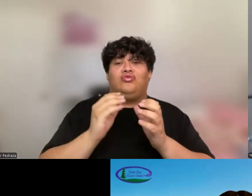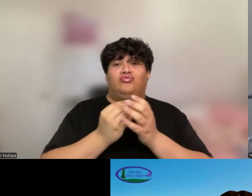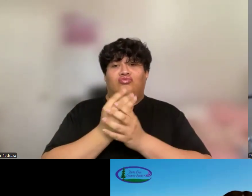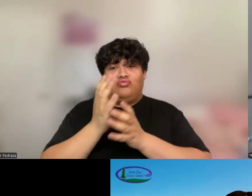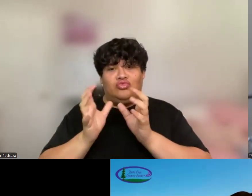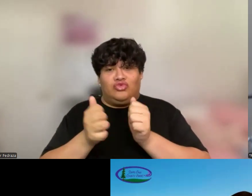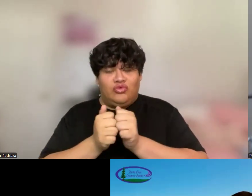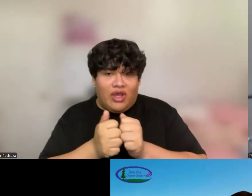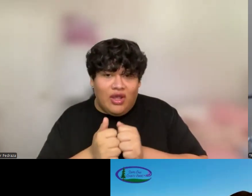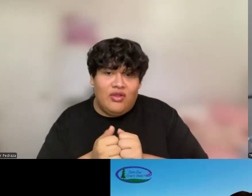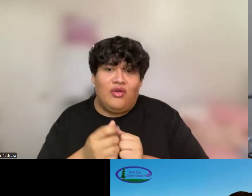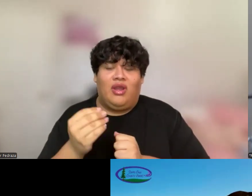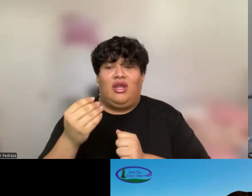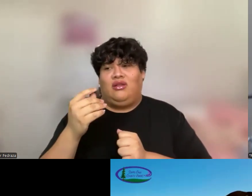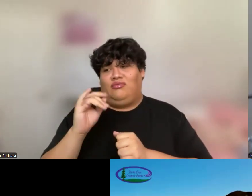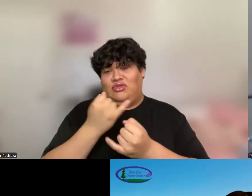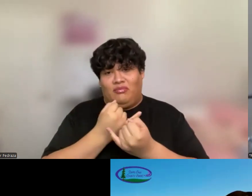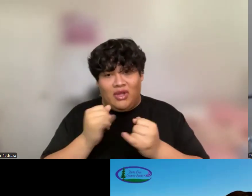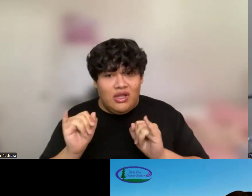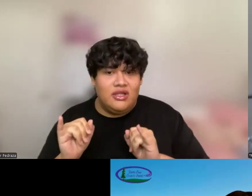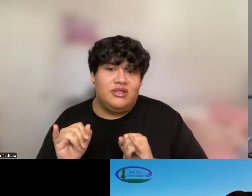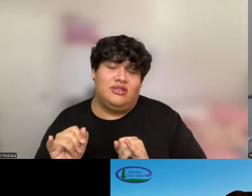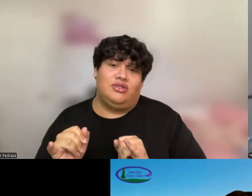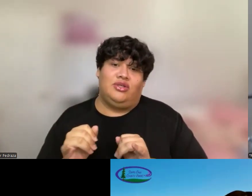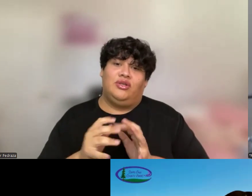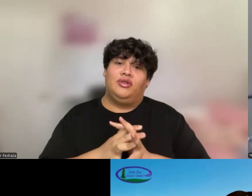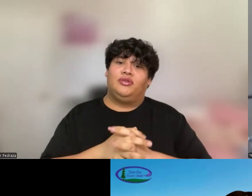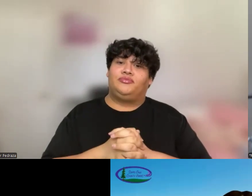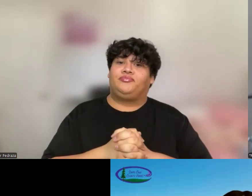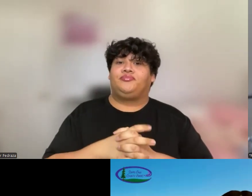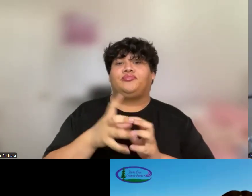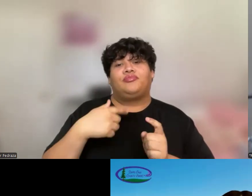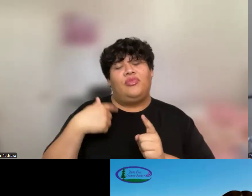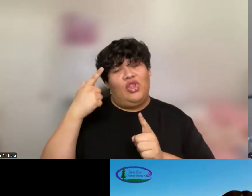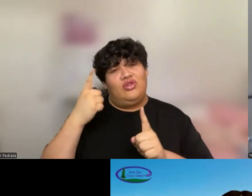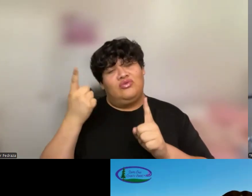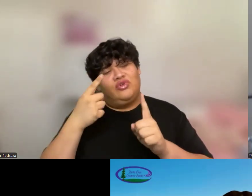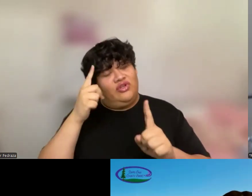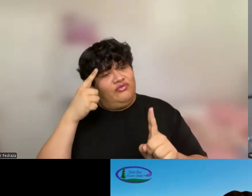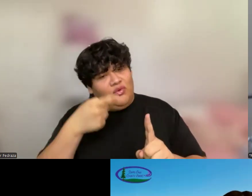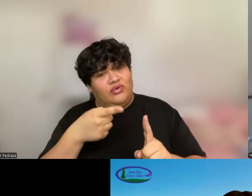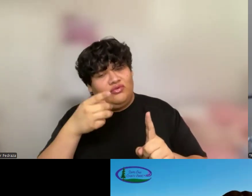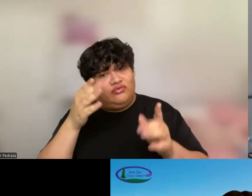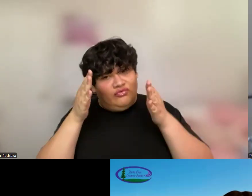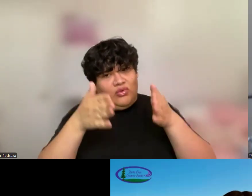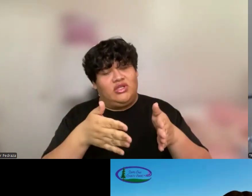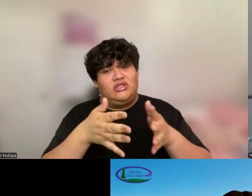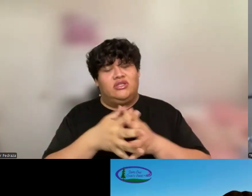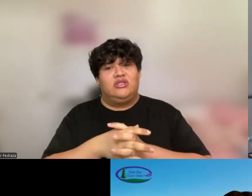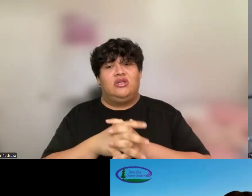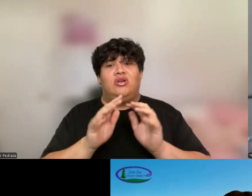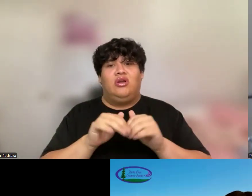about interdependency. And I think this really focuses on how much we are